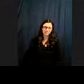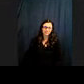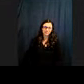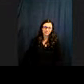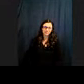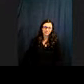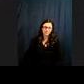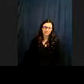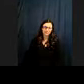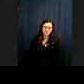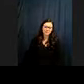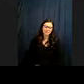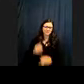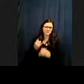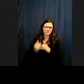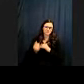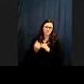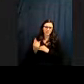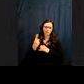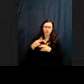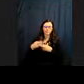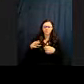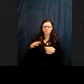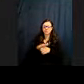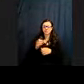And this last one is called Full of Life.